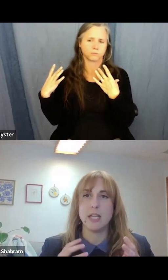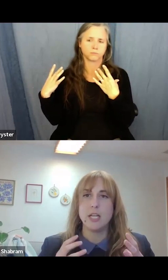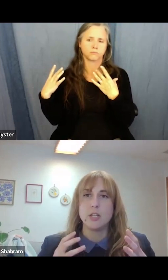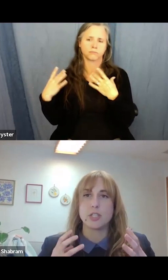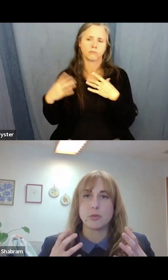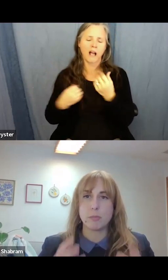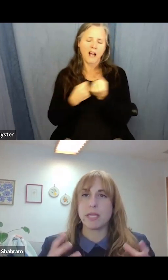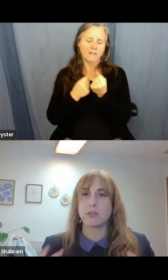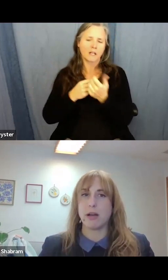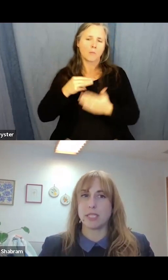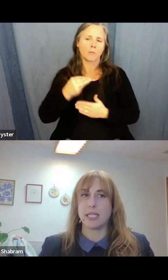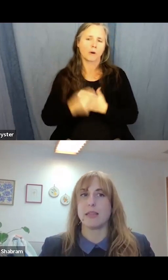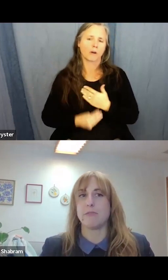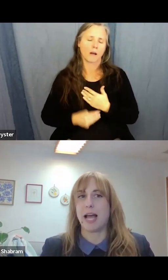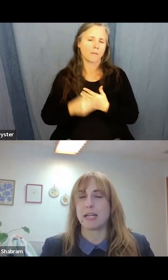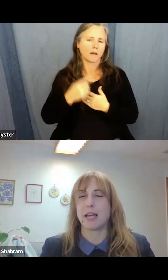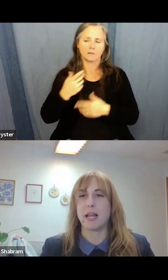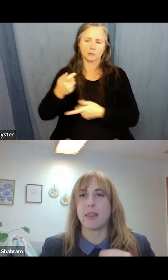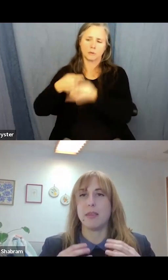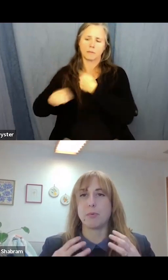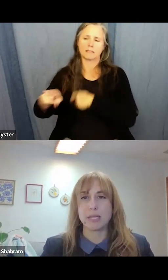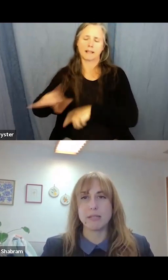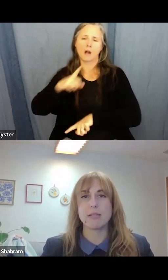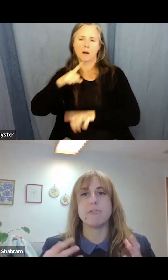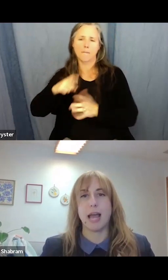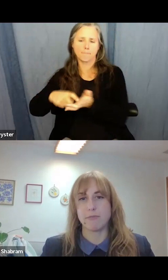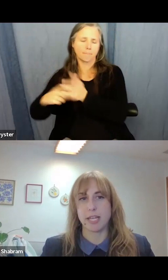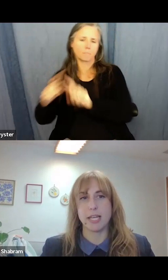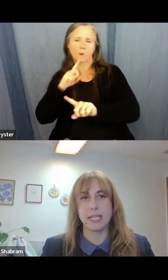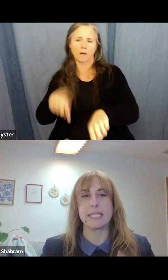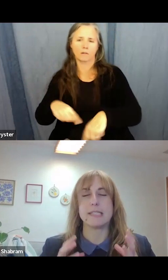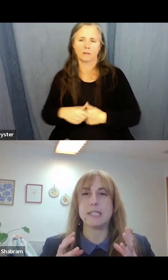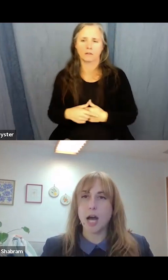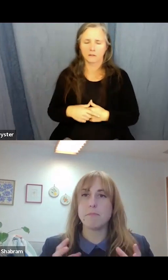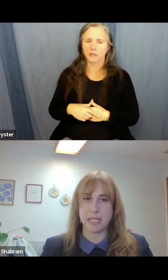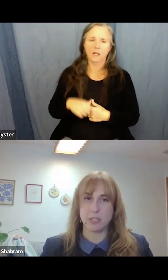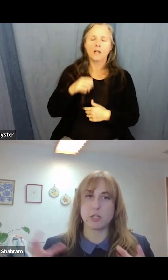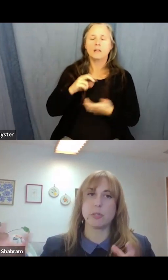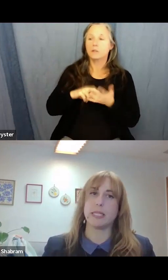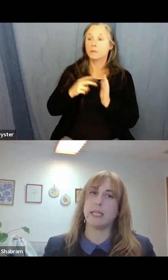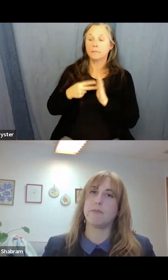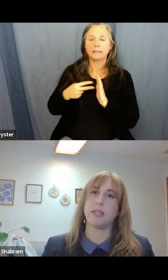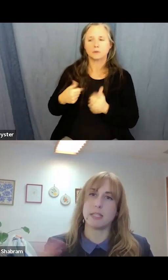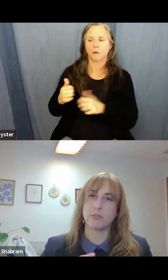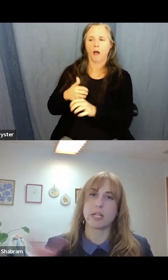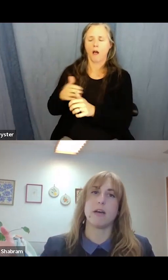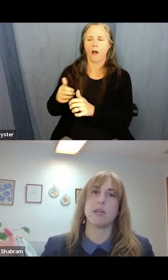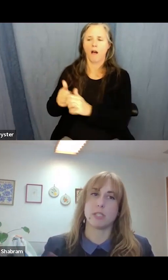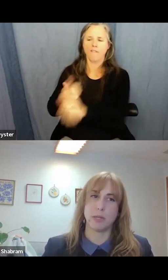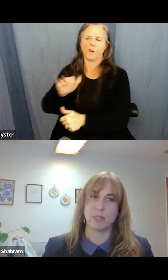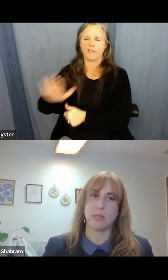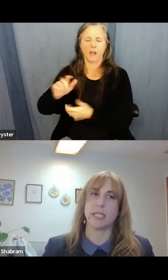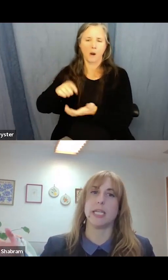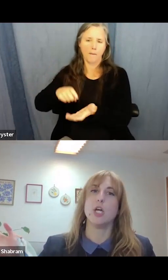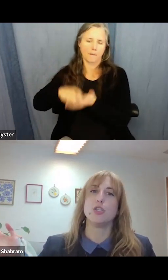is to remain grounded in the fact that the presence of an advocate is not meant to relieve the district of